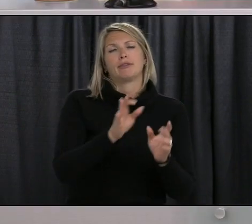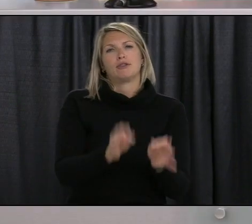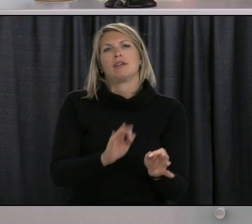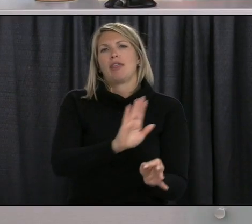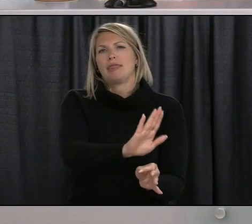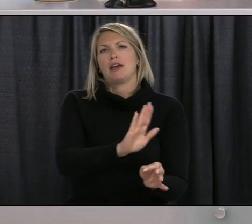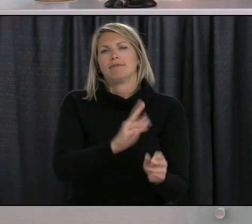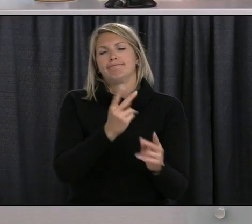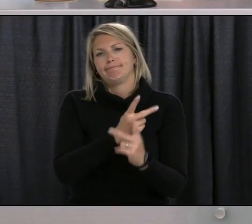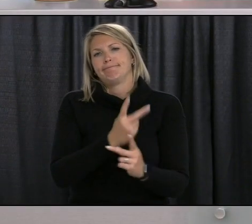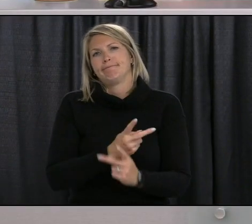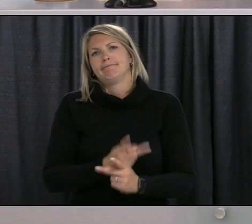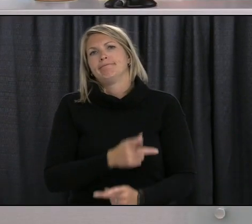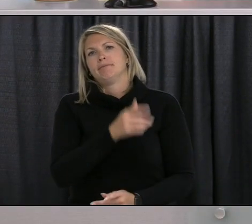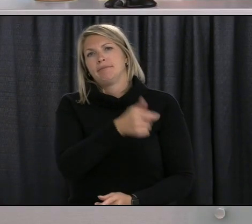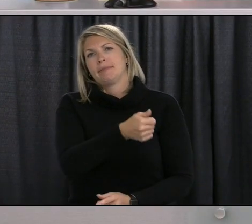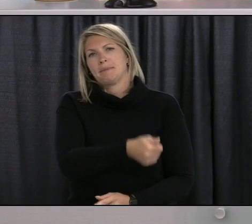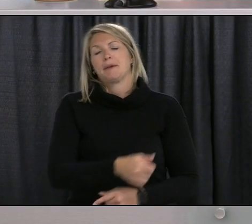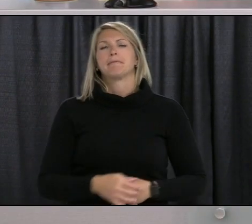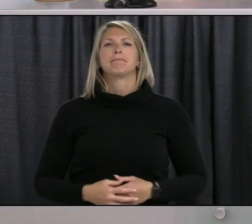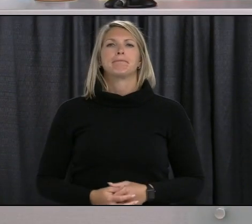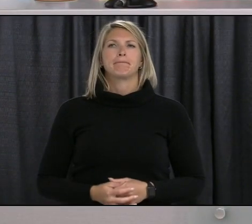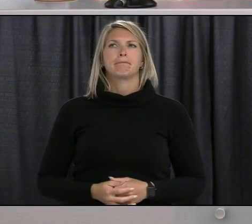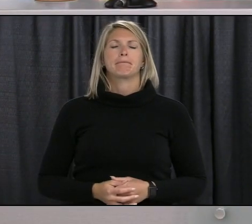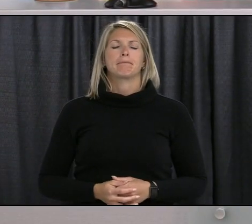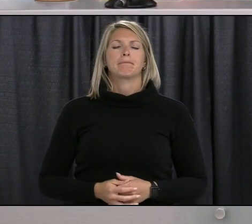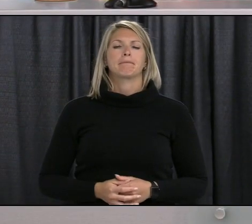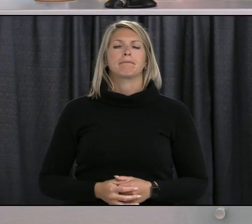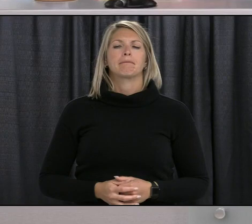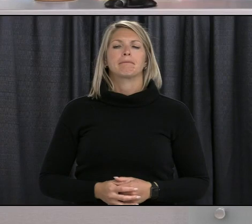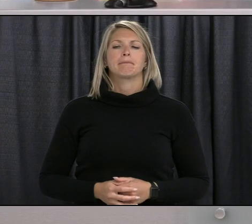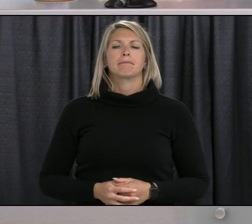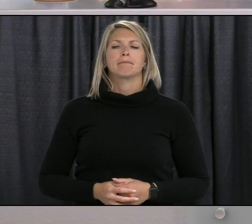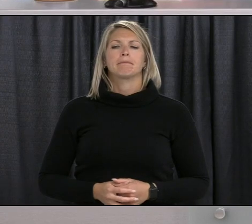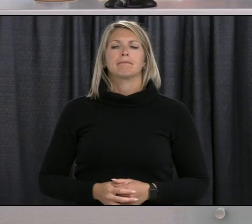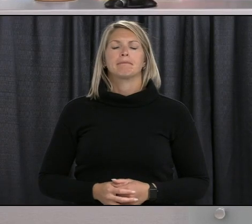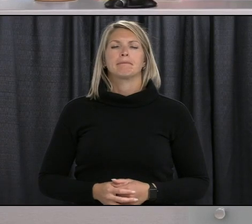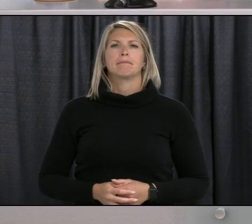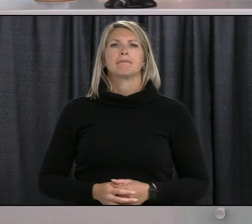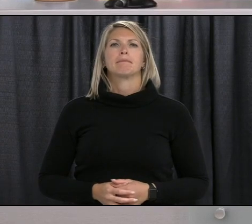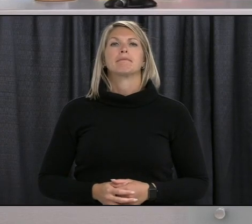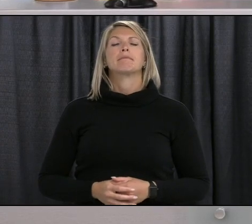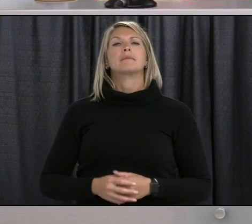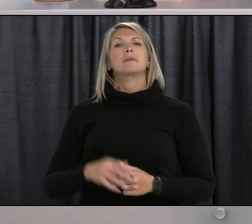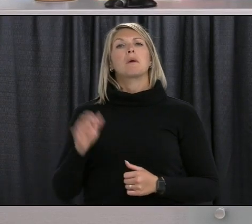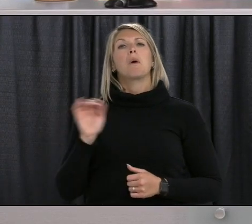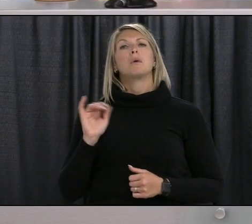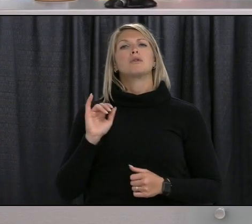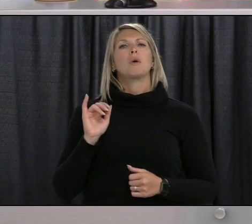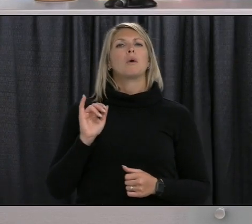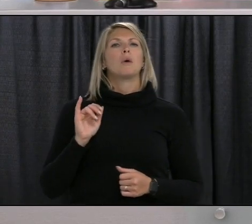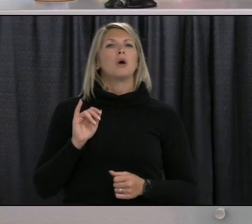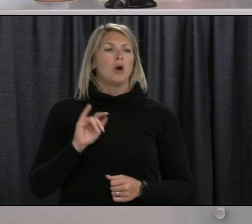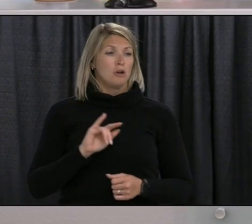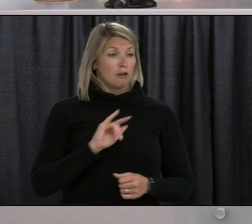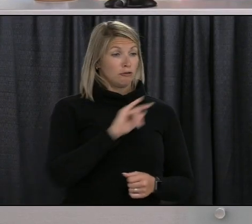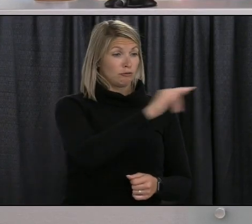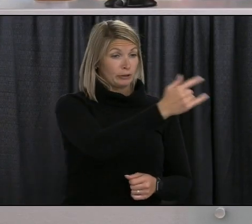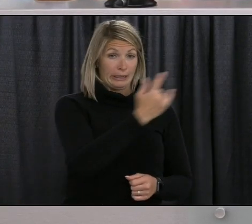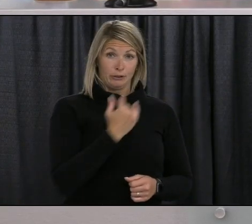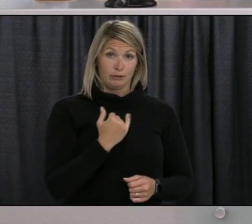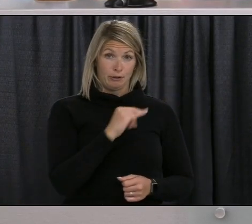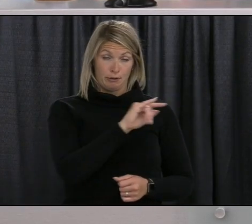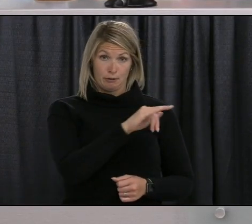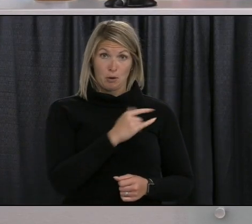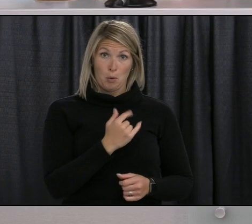And just one other thing, during rotational workers currently are allowed to leave during quarantine.